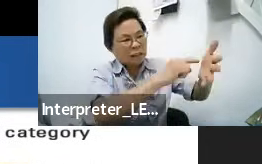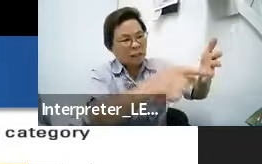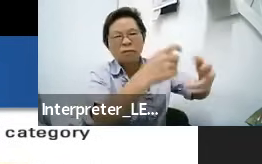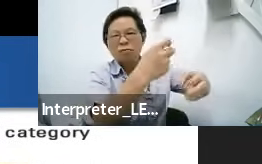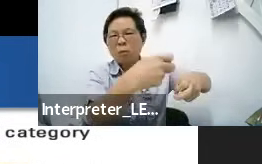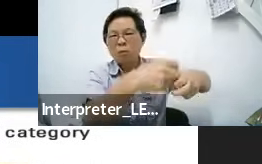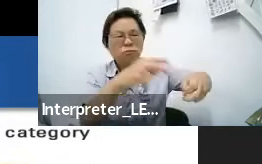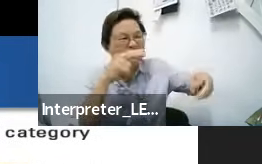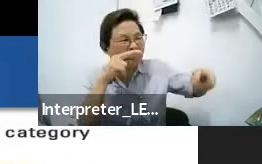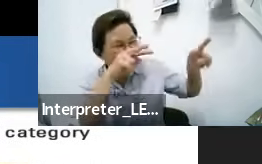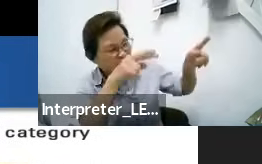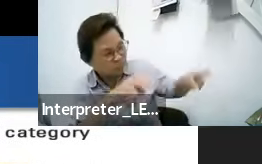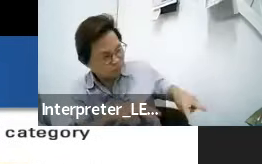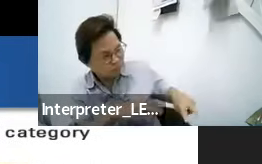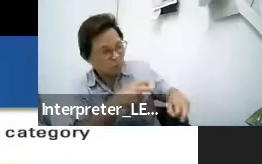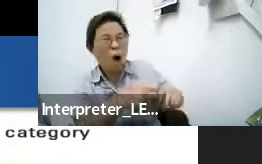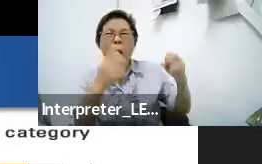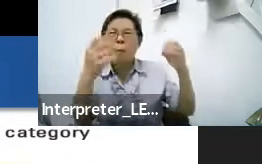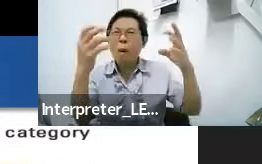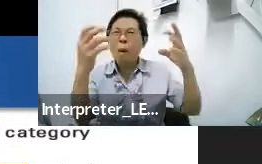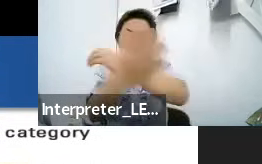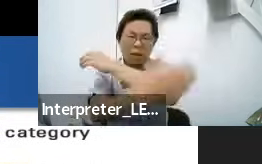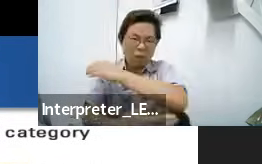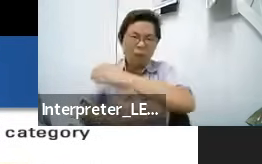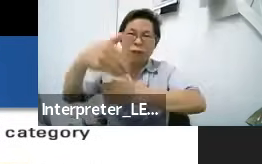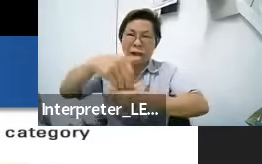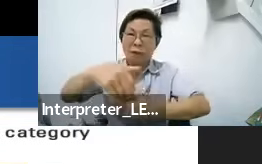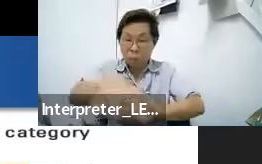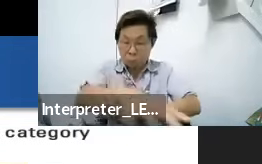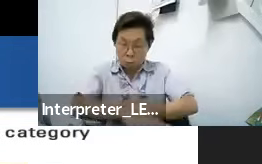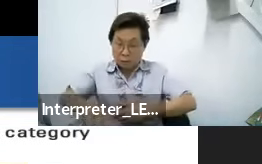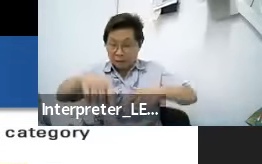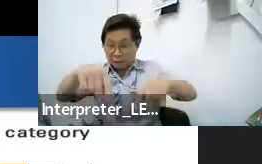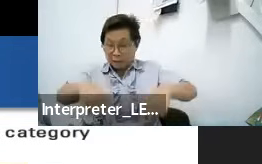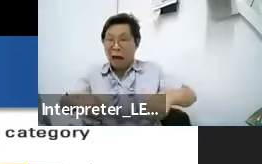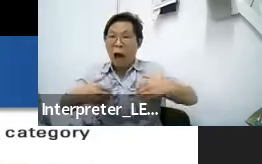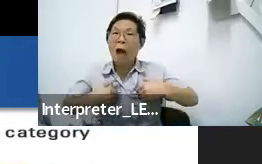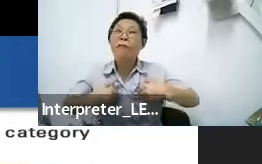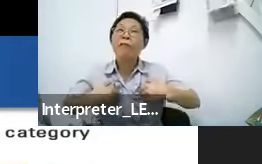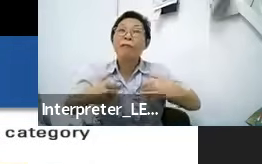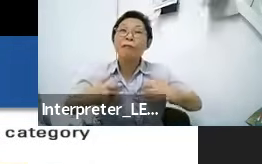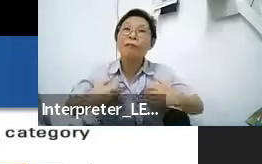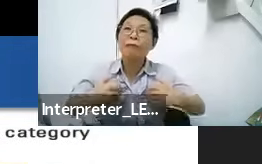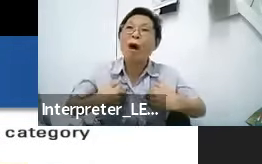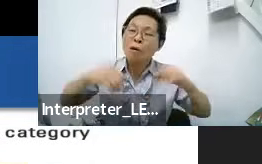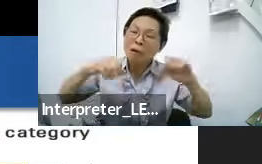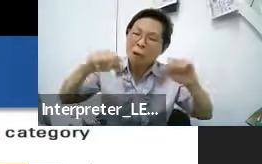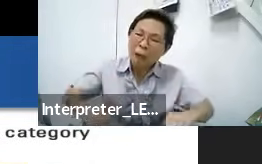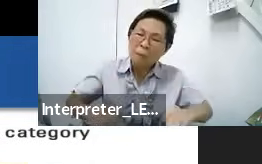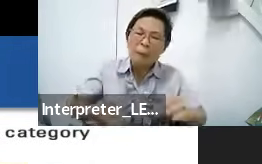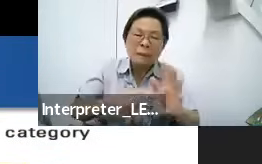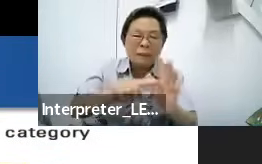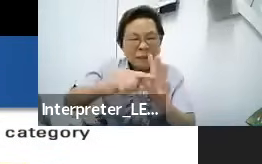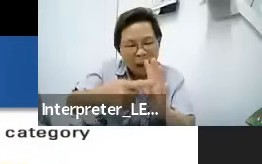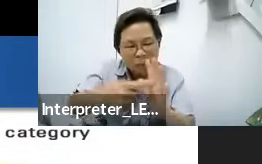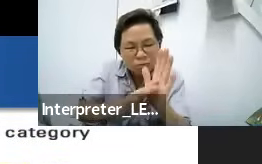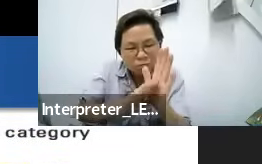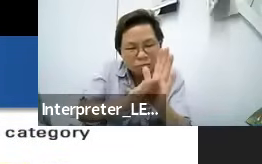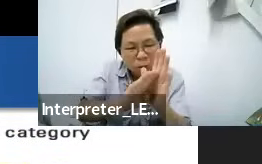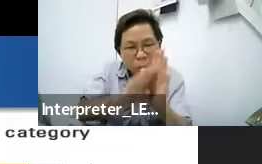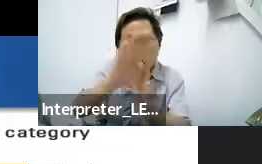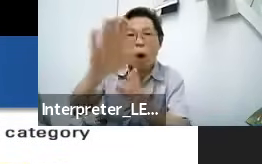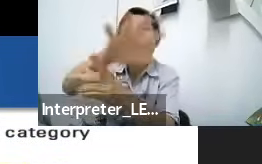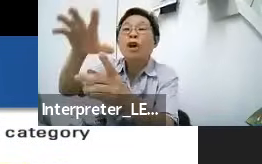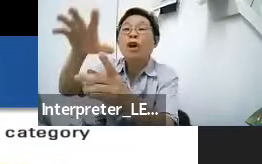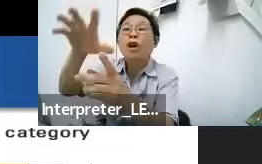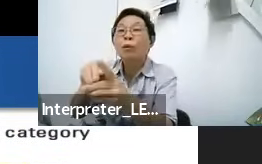shows that many countries in the region have only just been able to develop inclusive